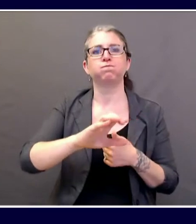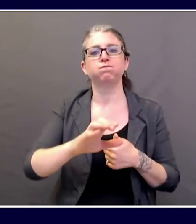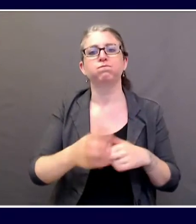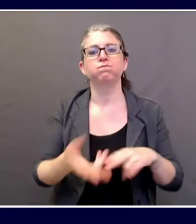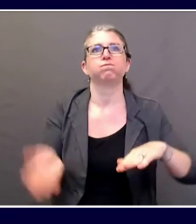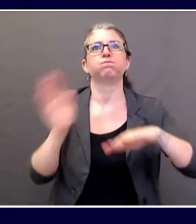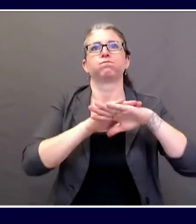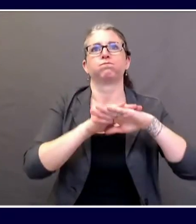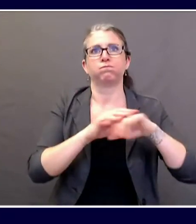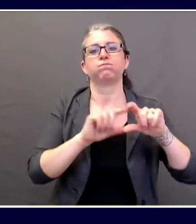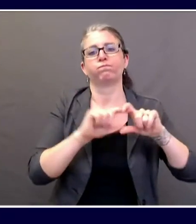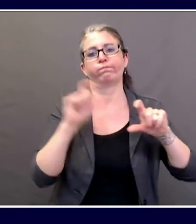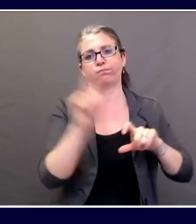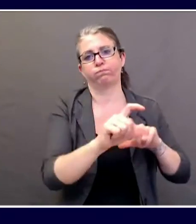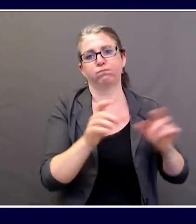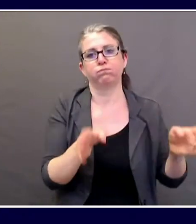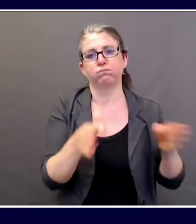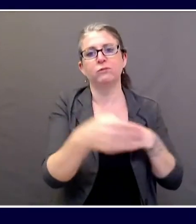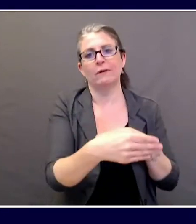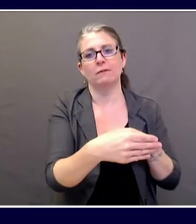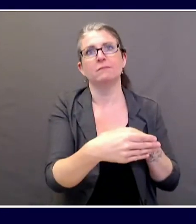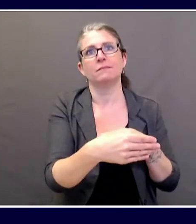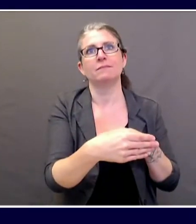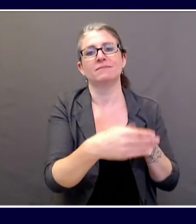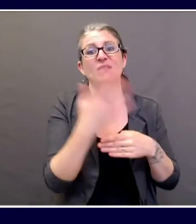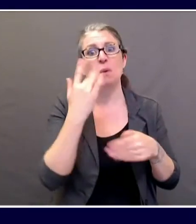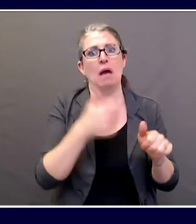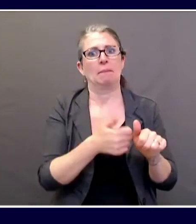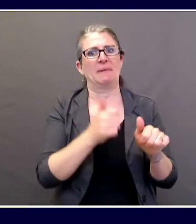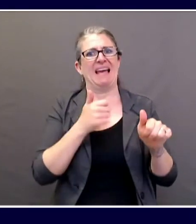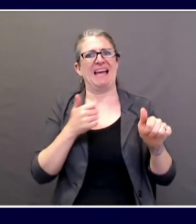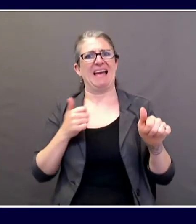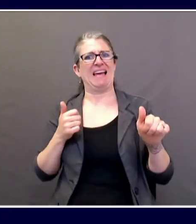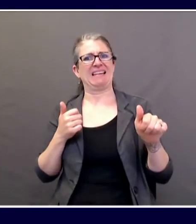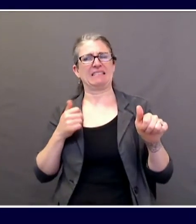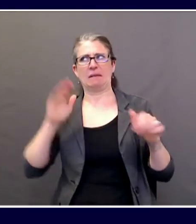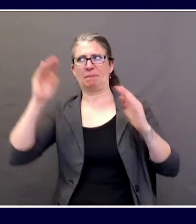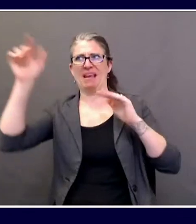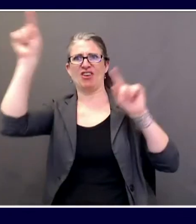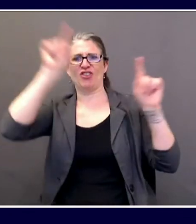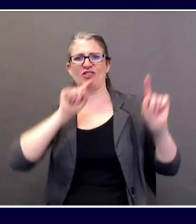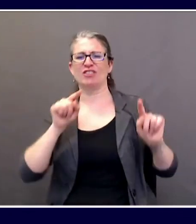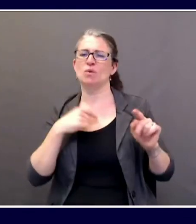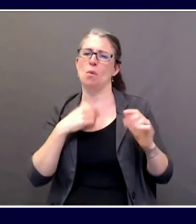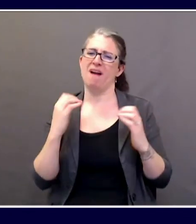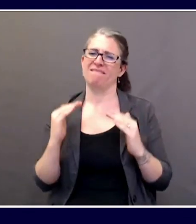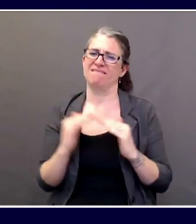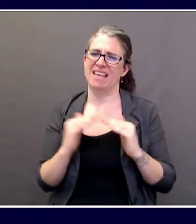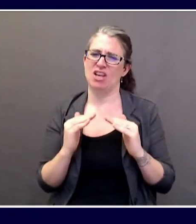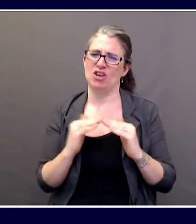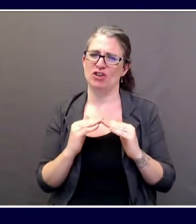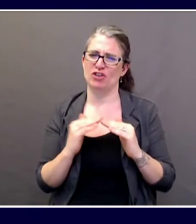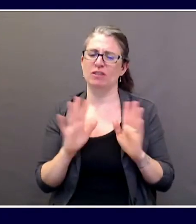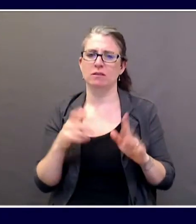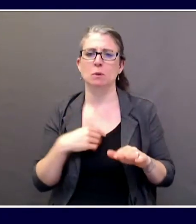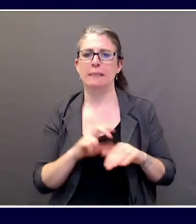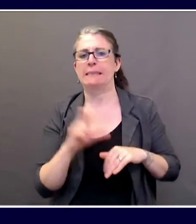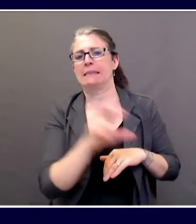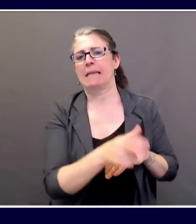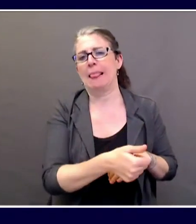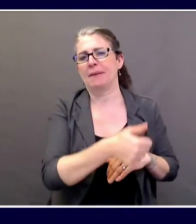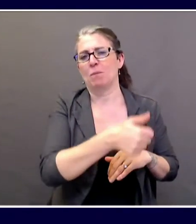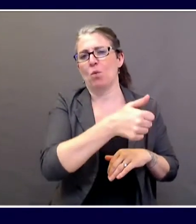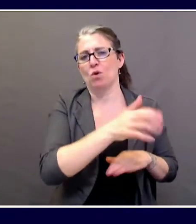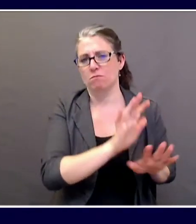any generalities. We're always trying to find out where we need to focus our efforts more and get more vaccine to that way.